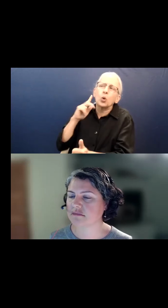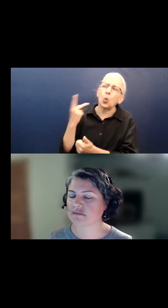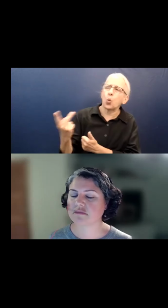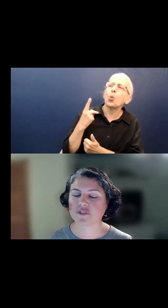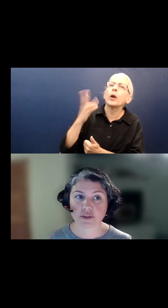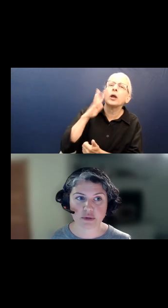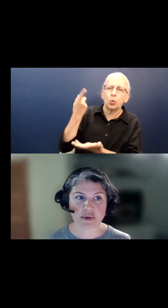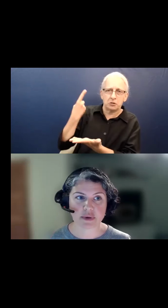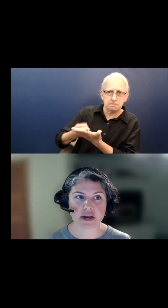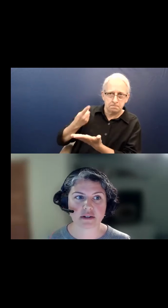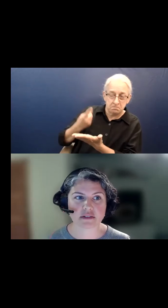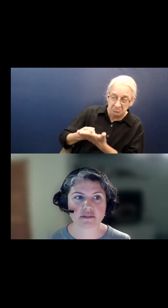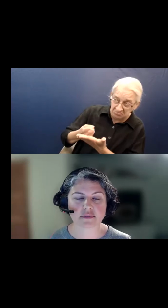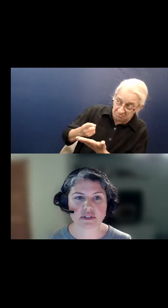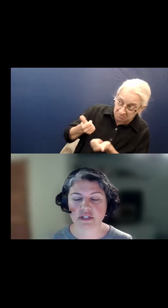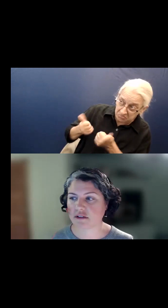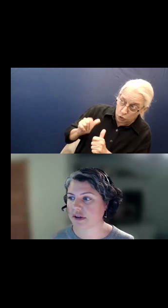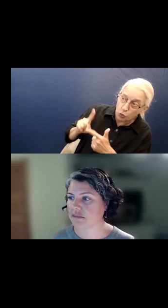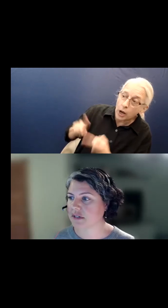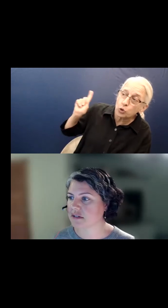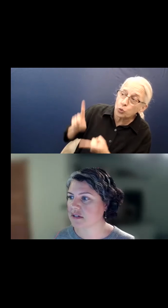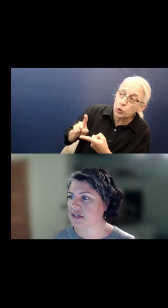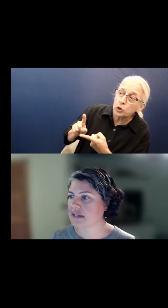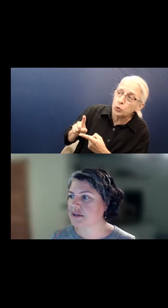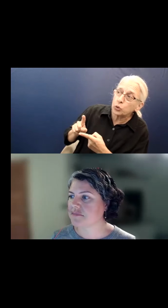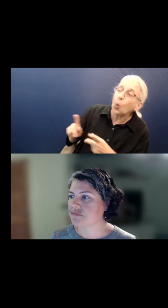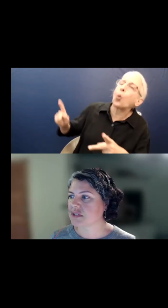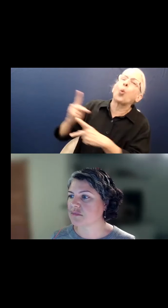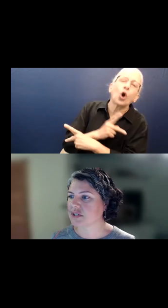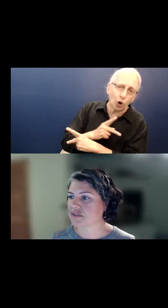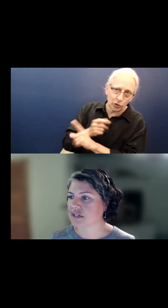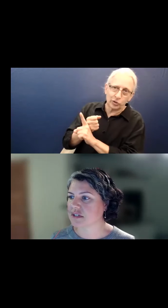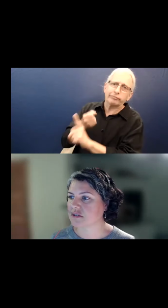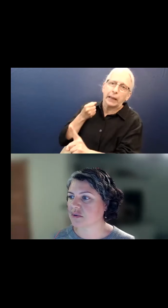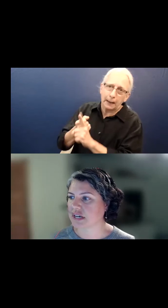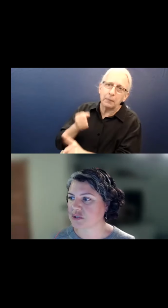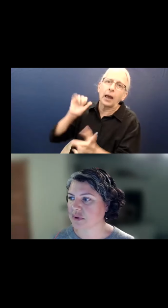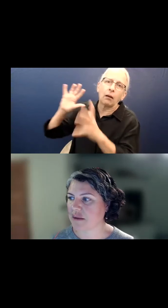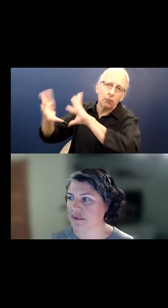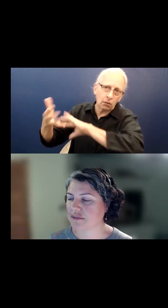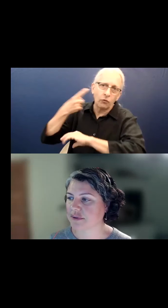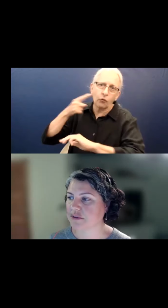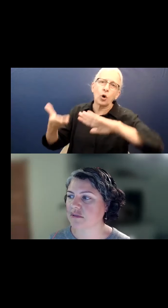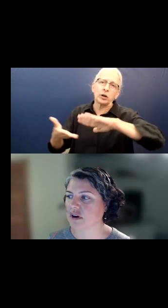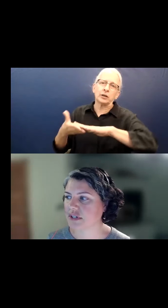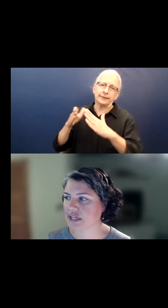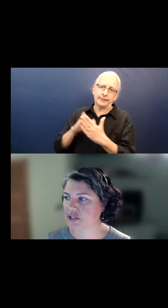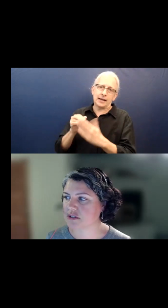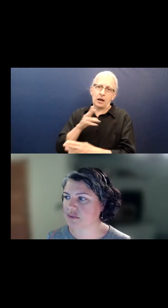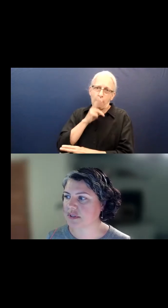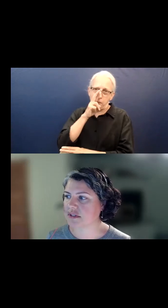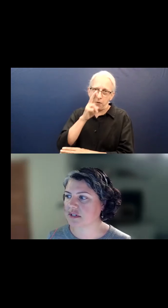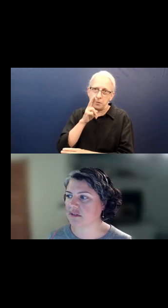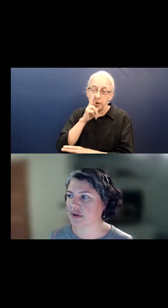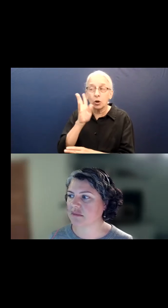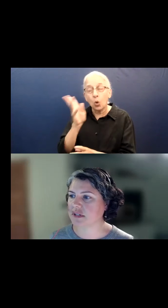reduce further impacts for the city of Redmond. So much of this coordination will happen through conversations